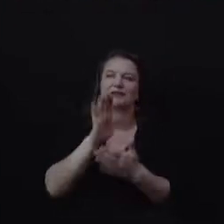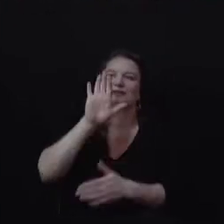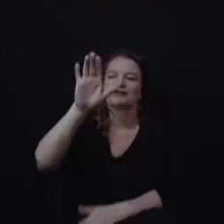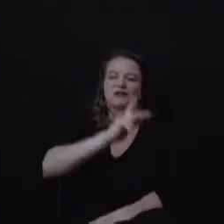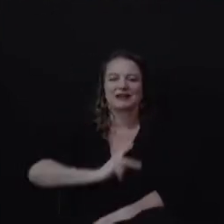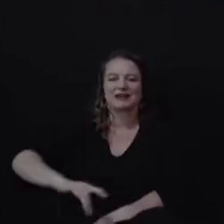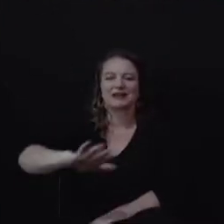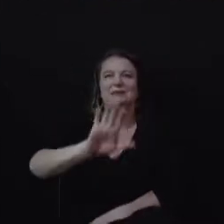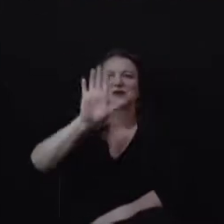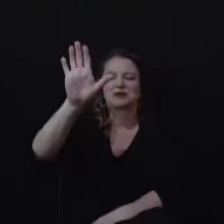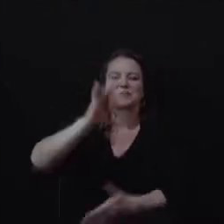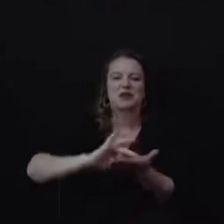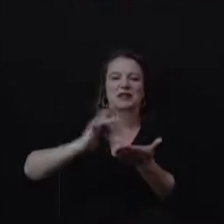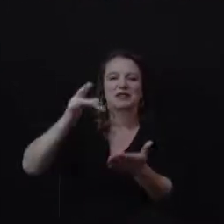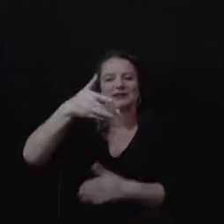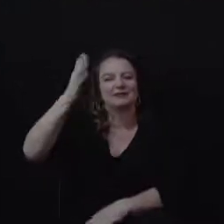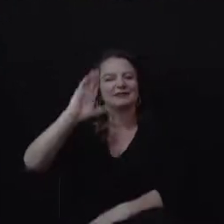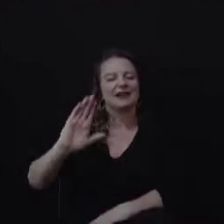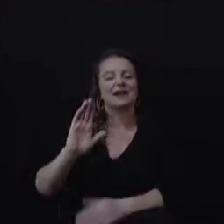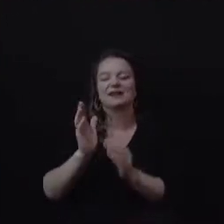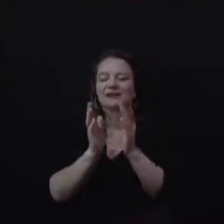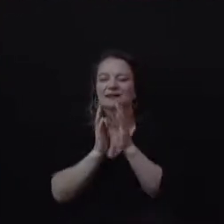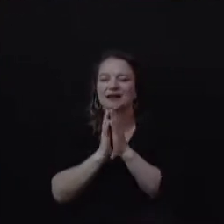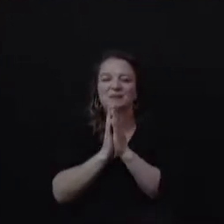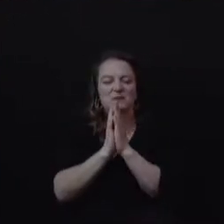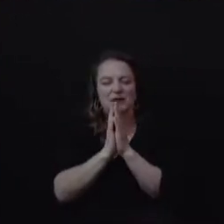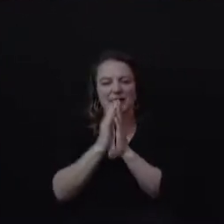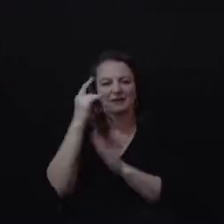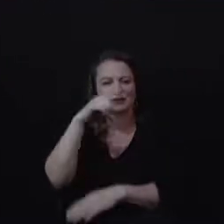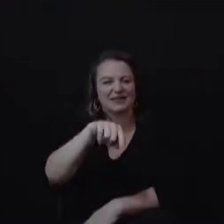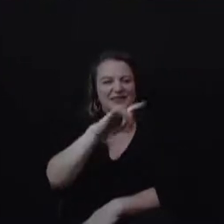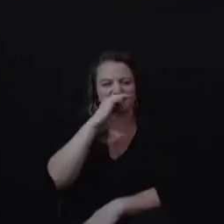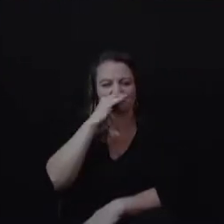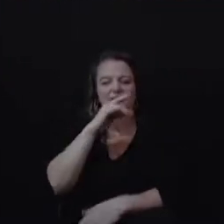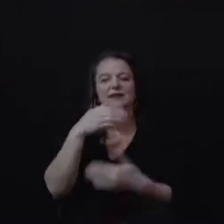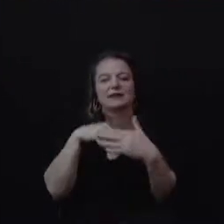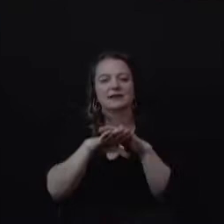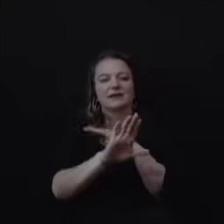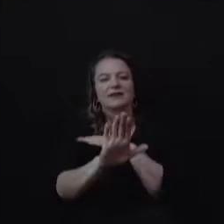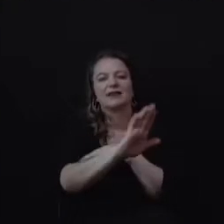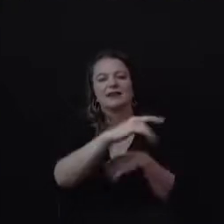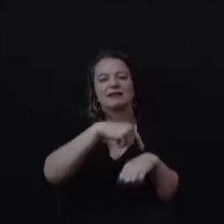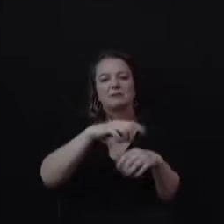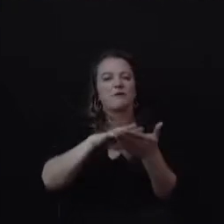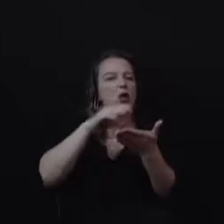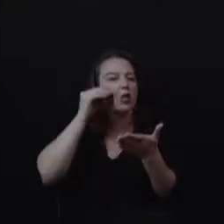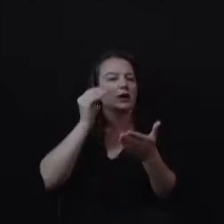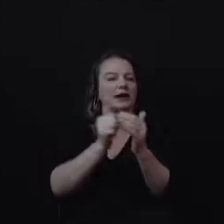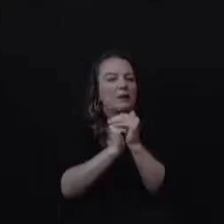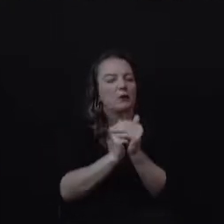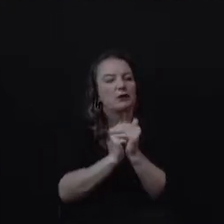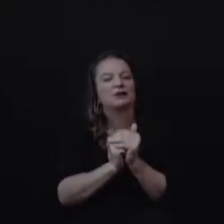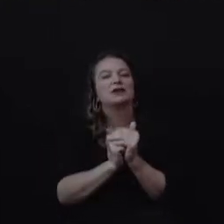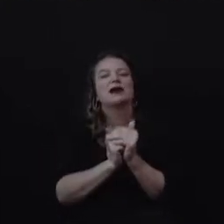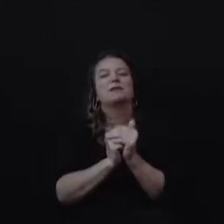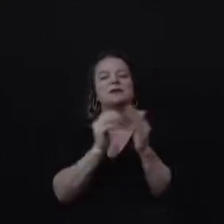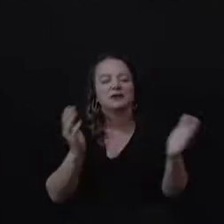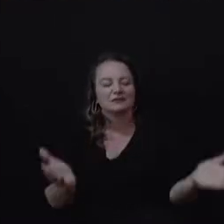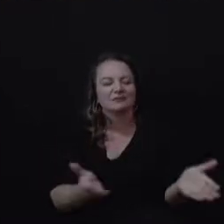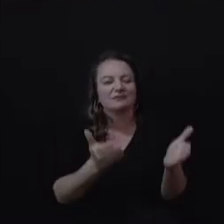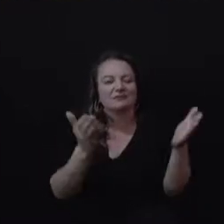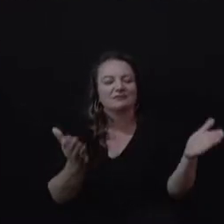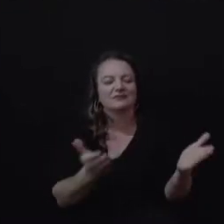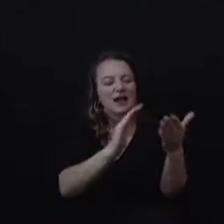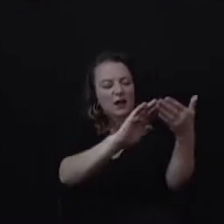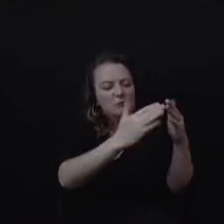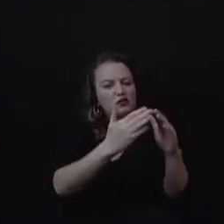your glory. God, I pray that you'd be with these children as they go into their time of learning and worship, that you would cultivate a community among